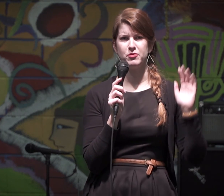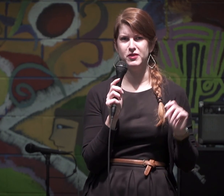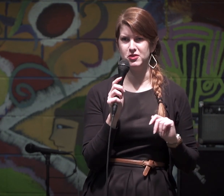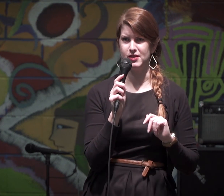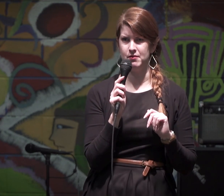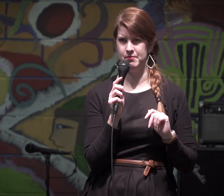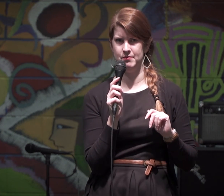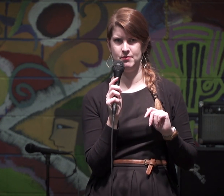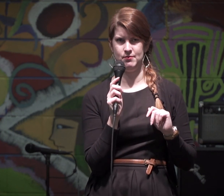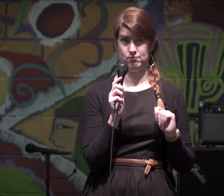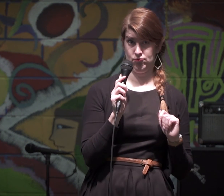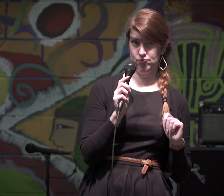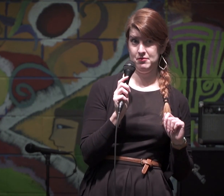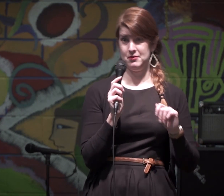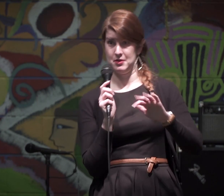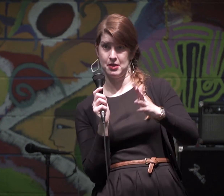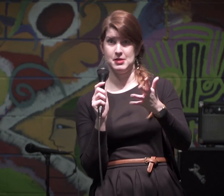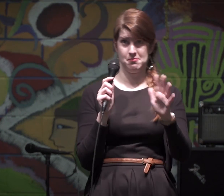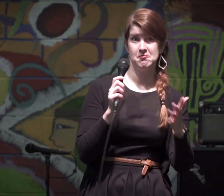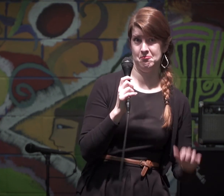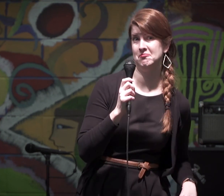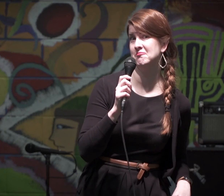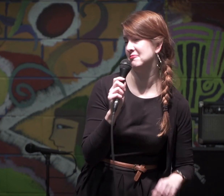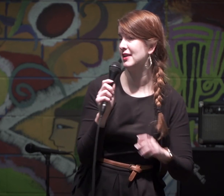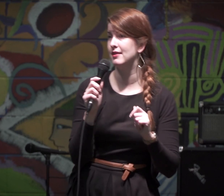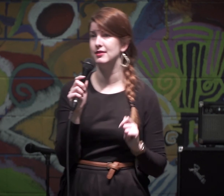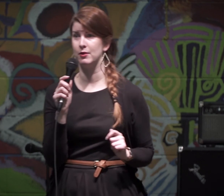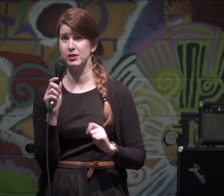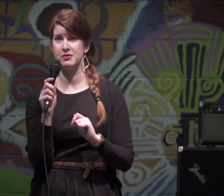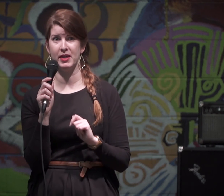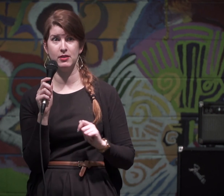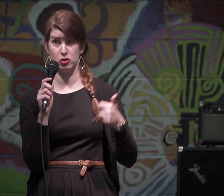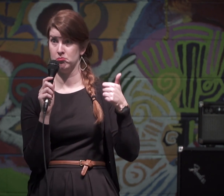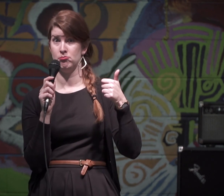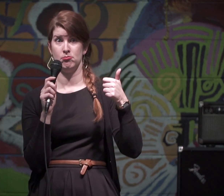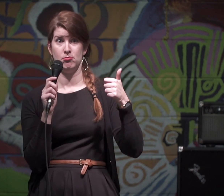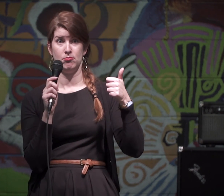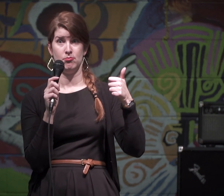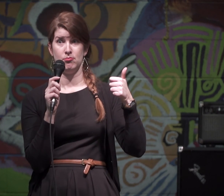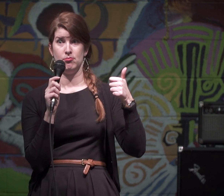Handful? How's your proficiency? Yeah. Yeah? Anyone know Spanglish?